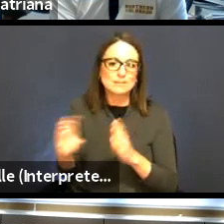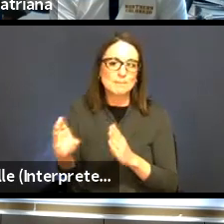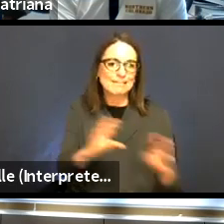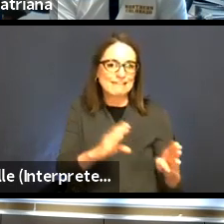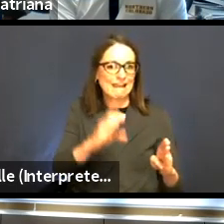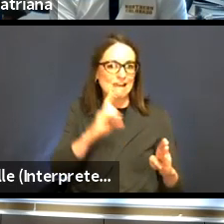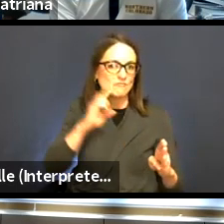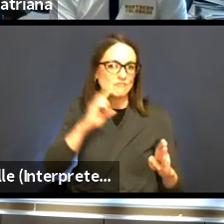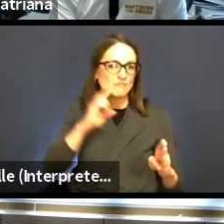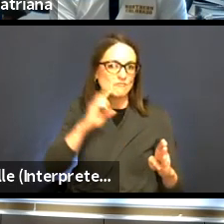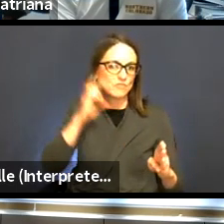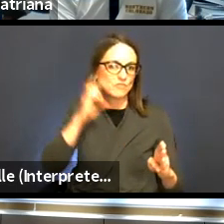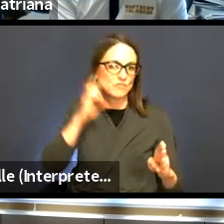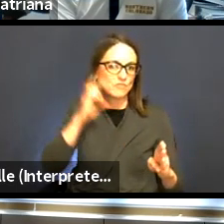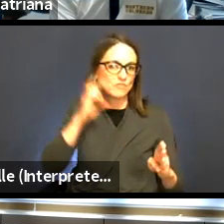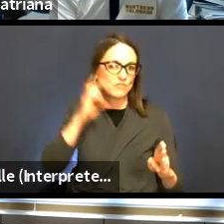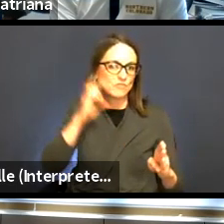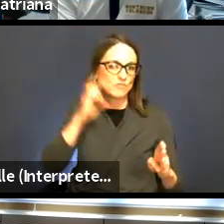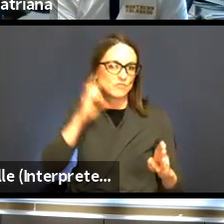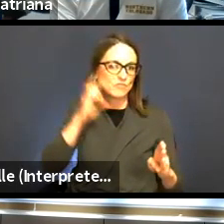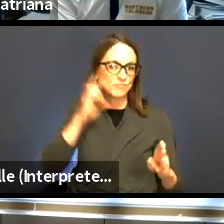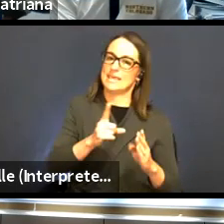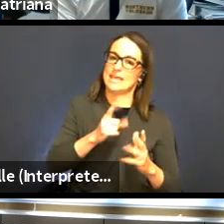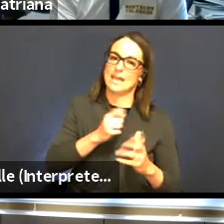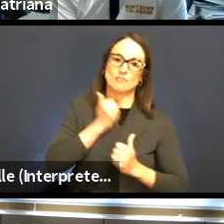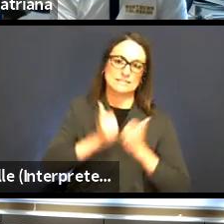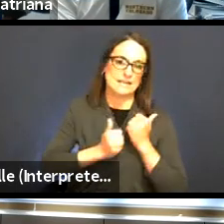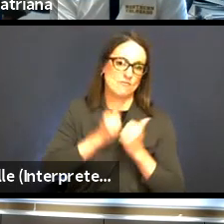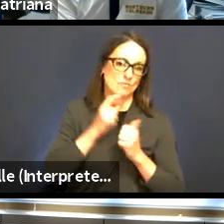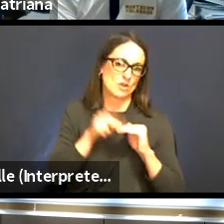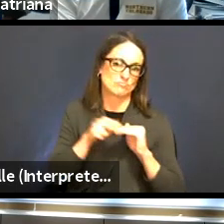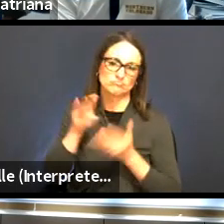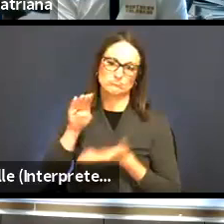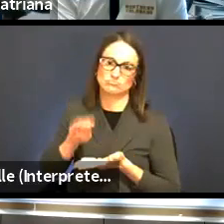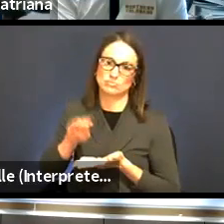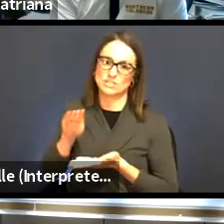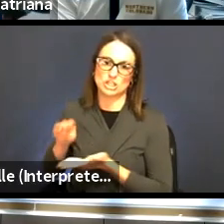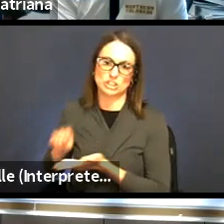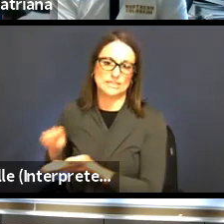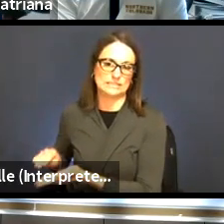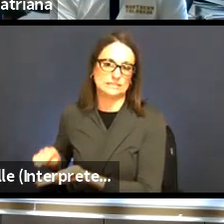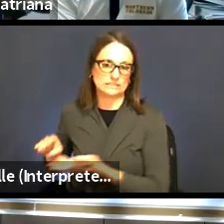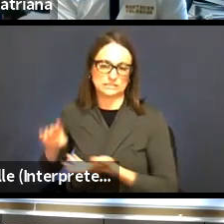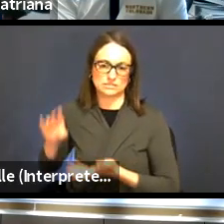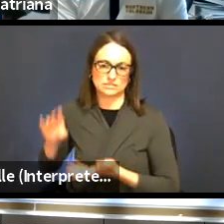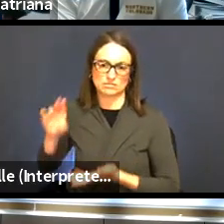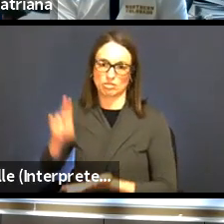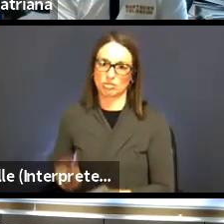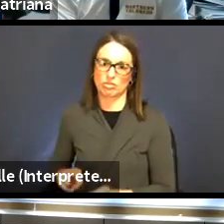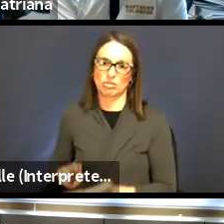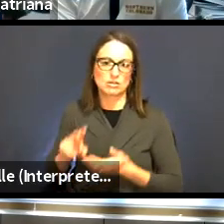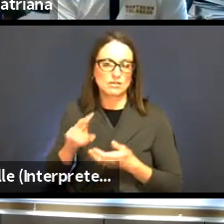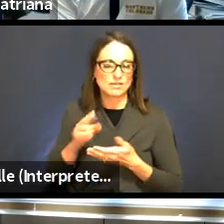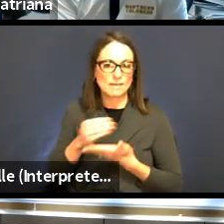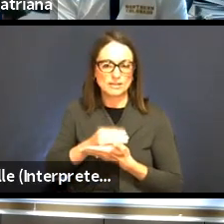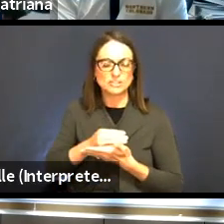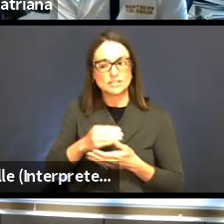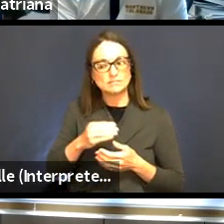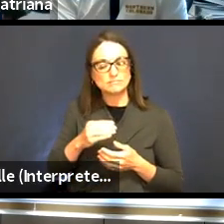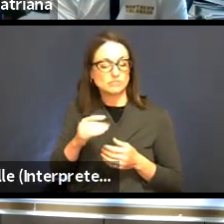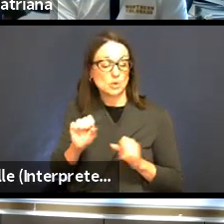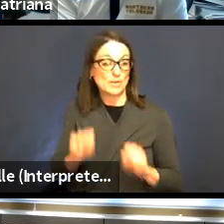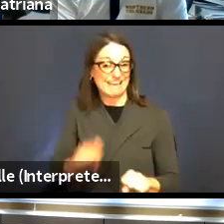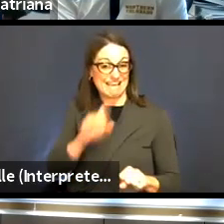these reductions, and we have been for 18 months to get us, you know, on solid footing so that we can get back at, you know, focusing